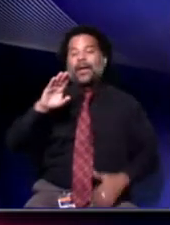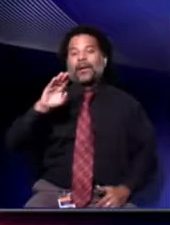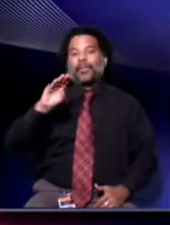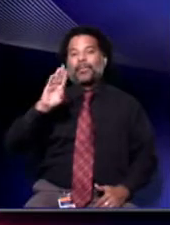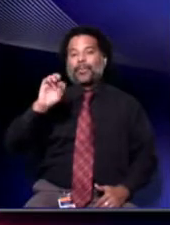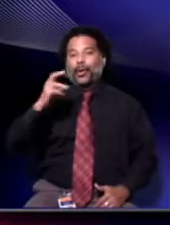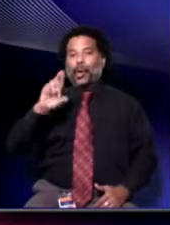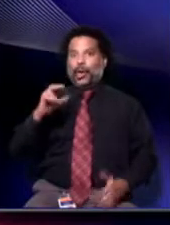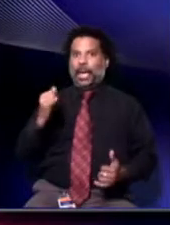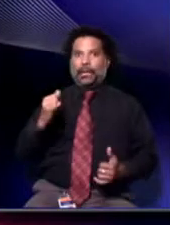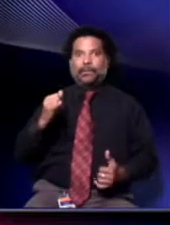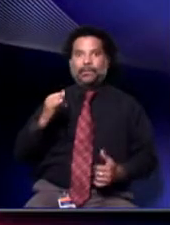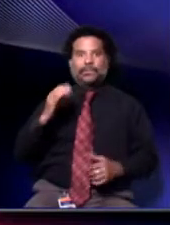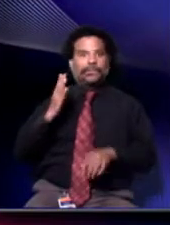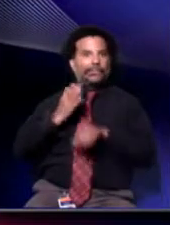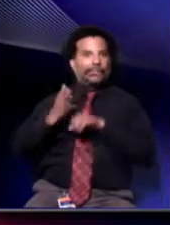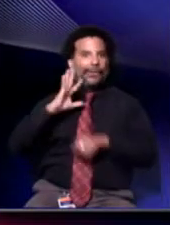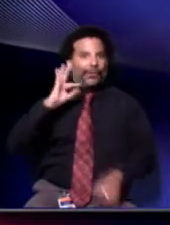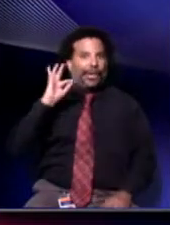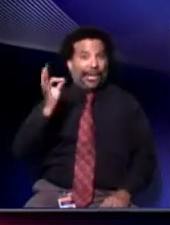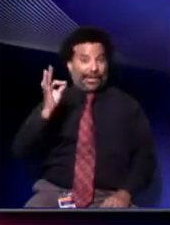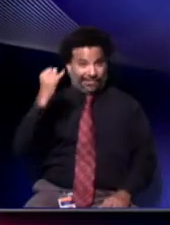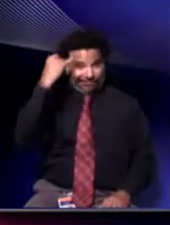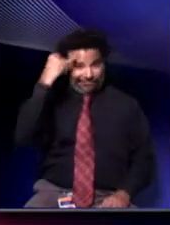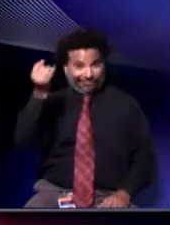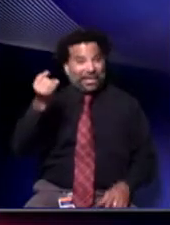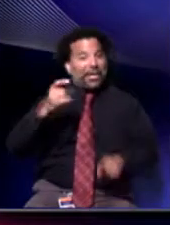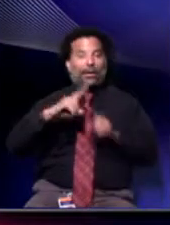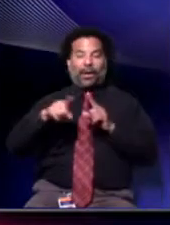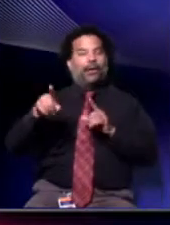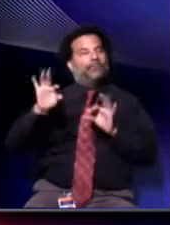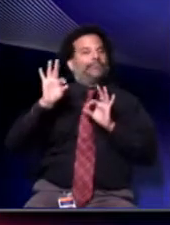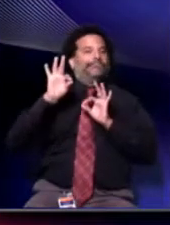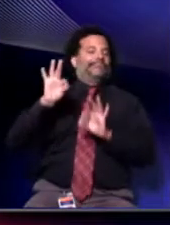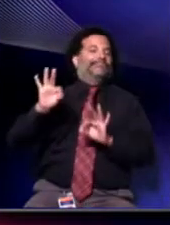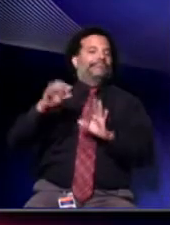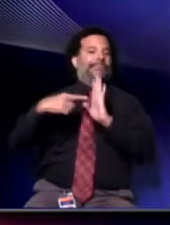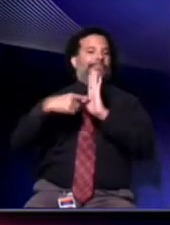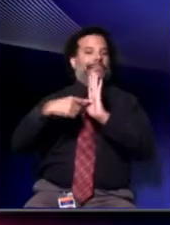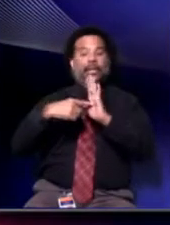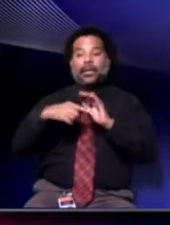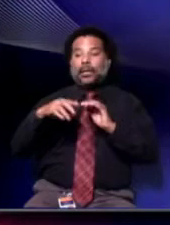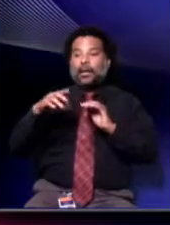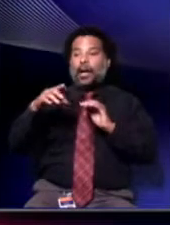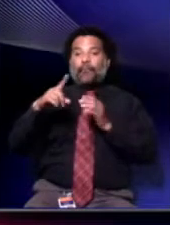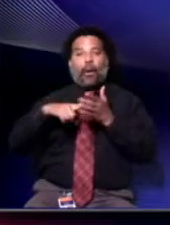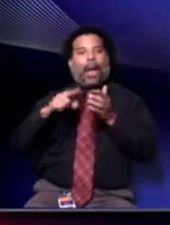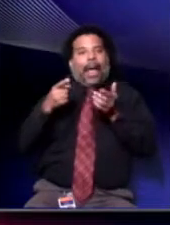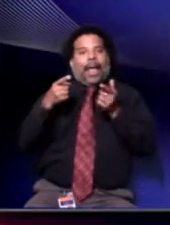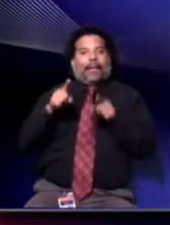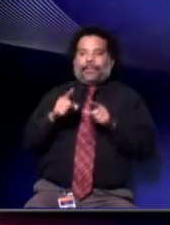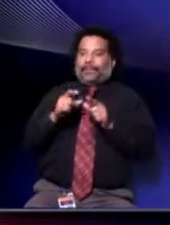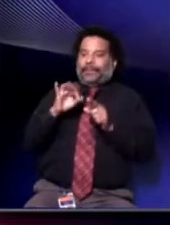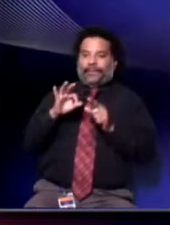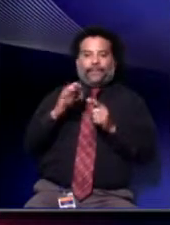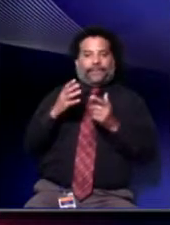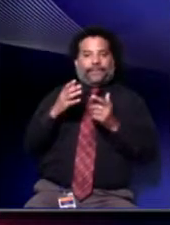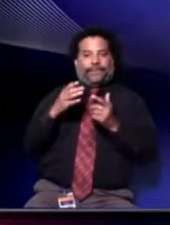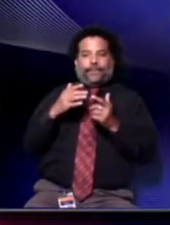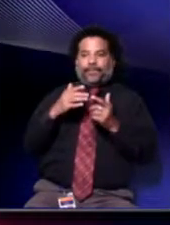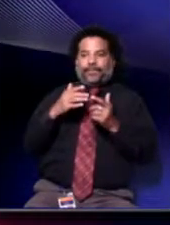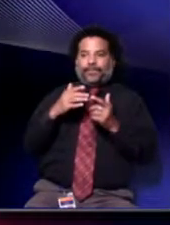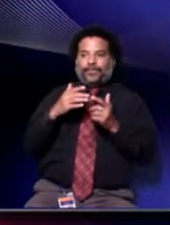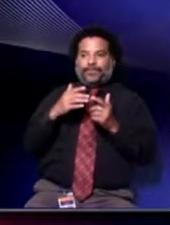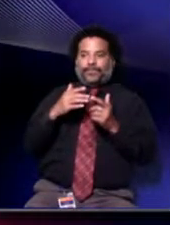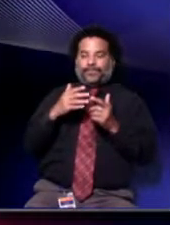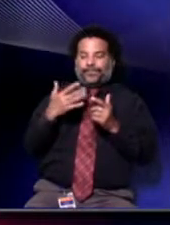90 years old now, but he is truly testimony to the things that can be accomplished when one is